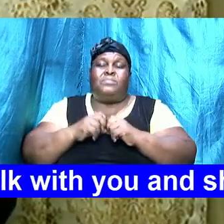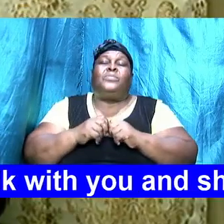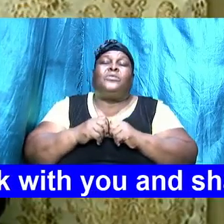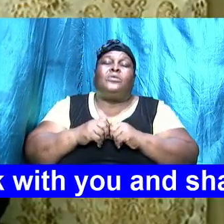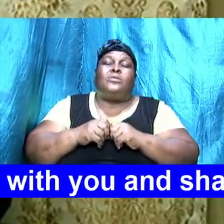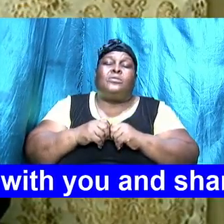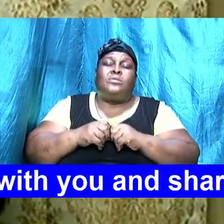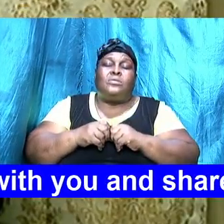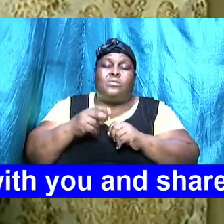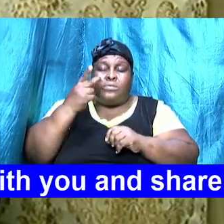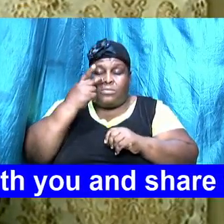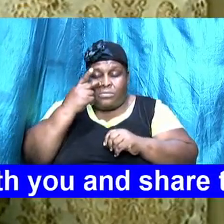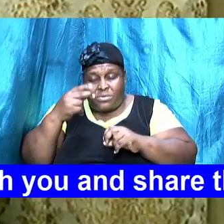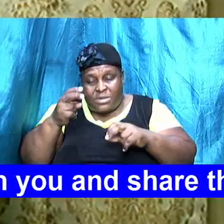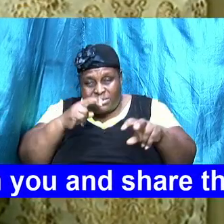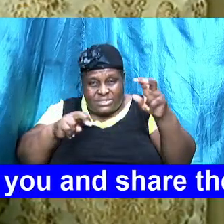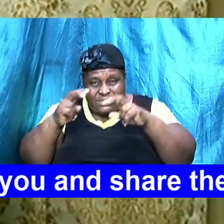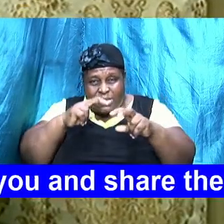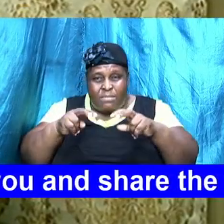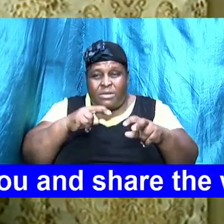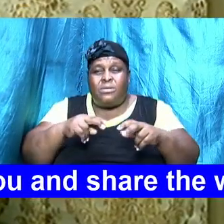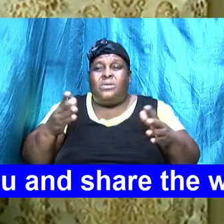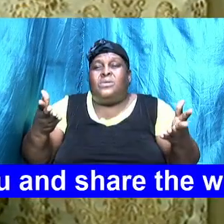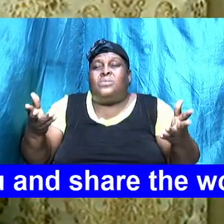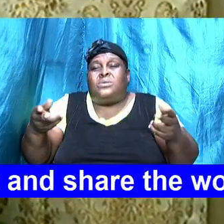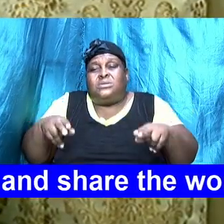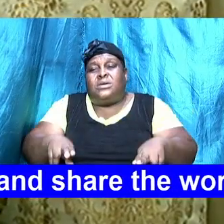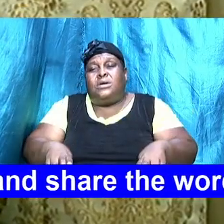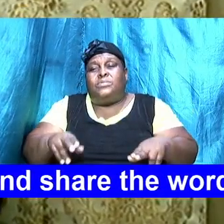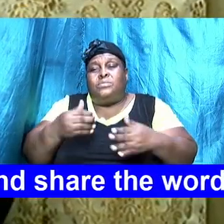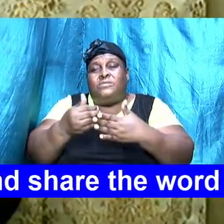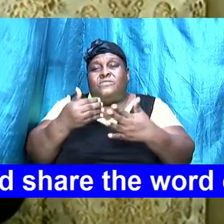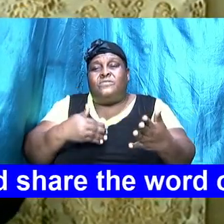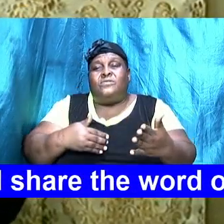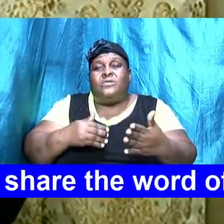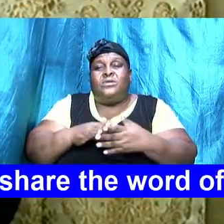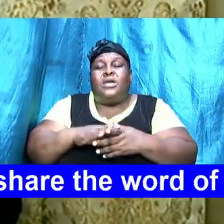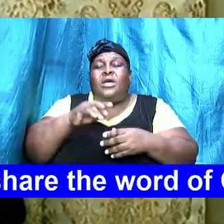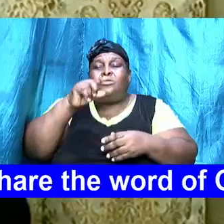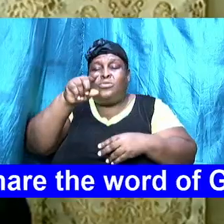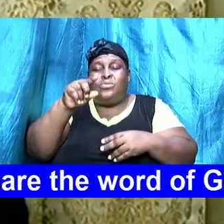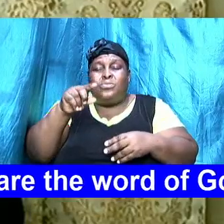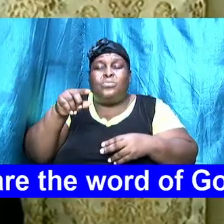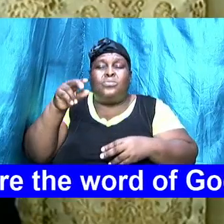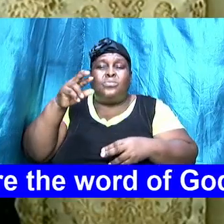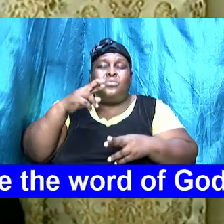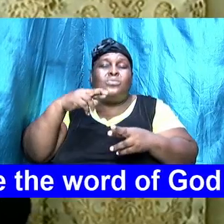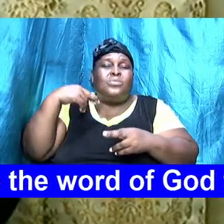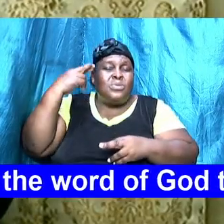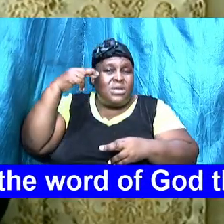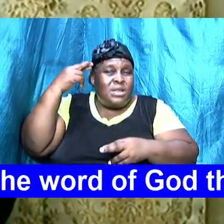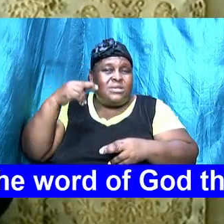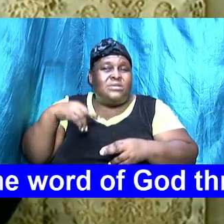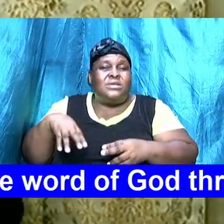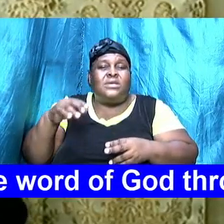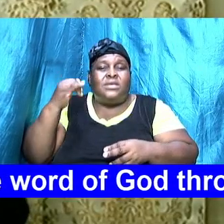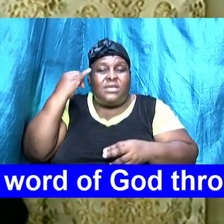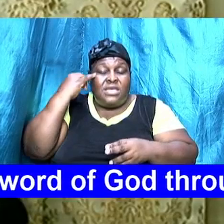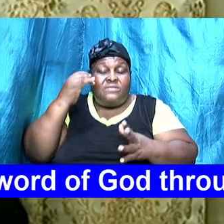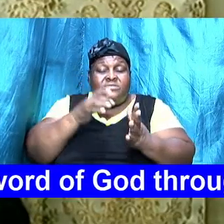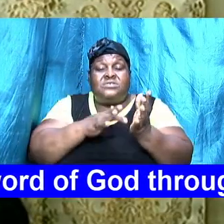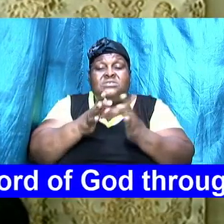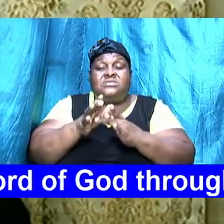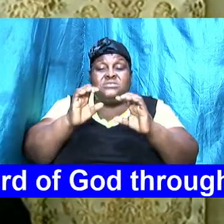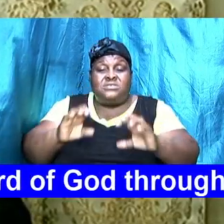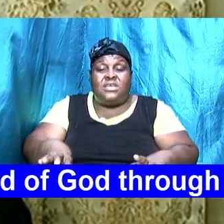said before, go over the things, look at it, see the reflection, and you realize that, look, if Jesus can forgive